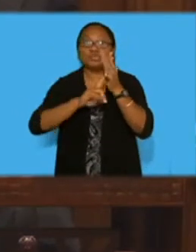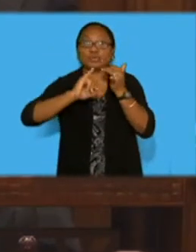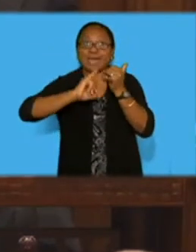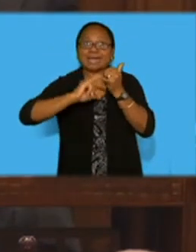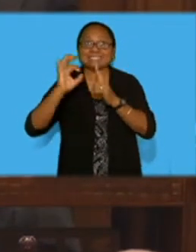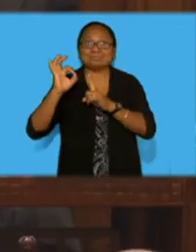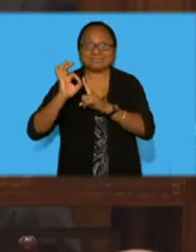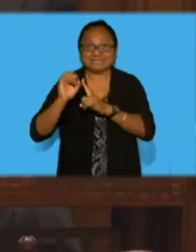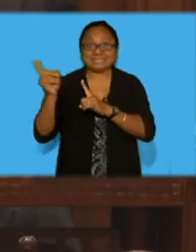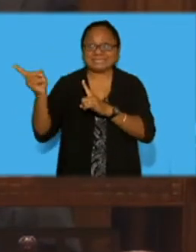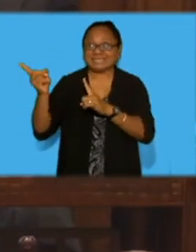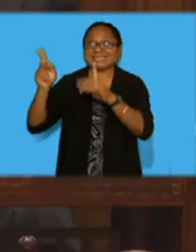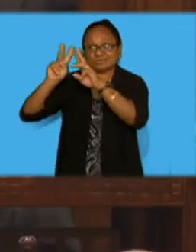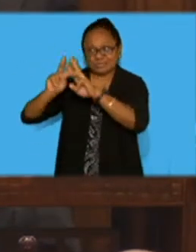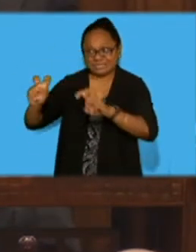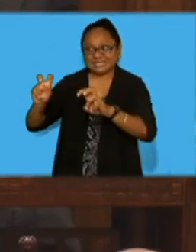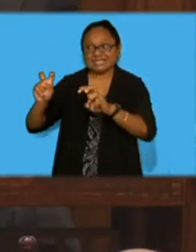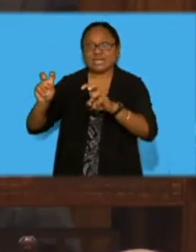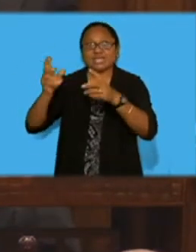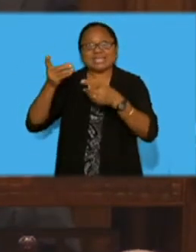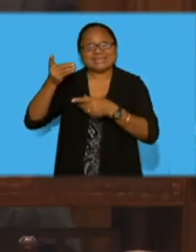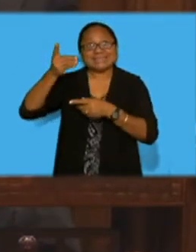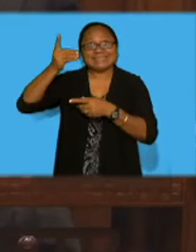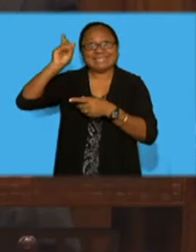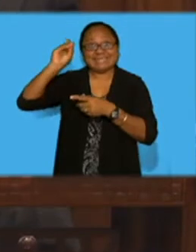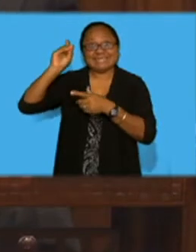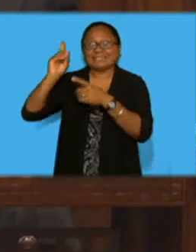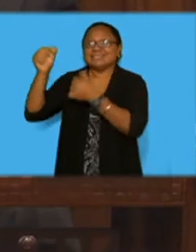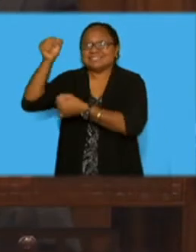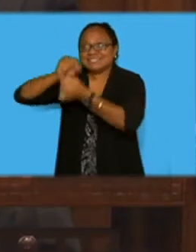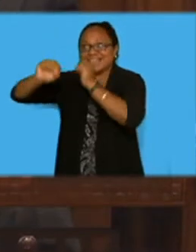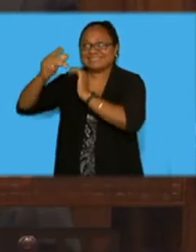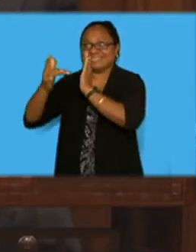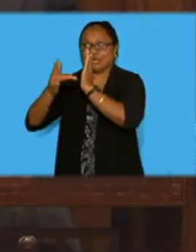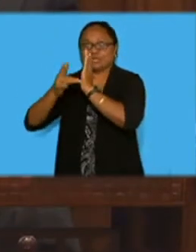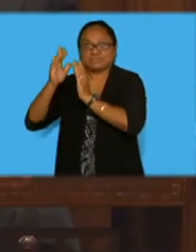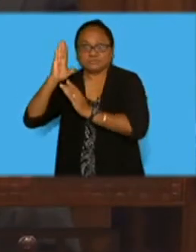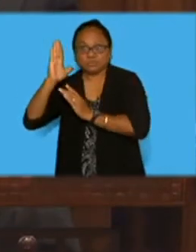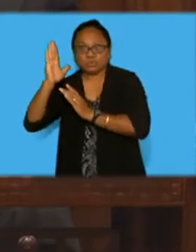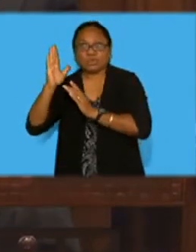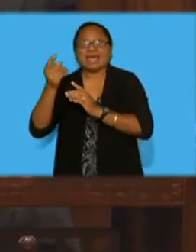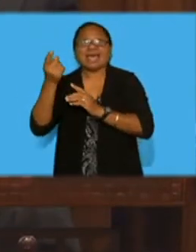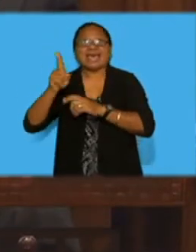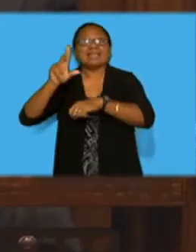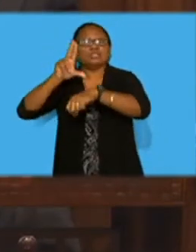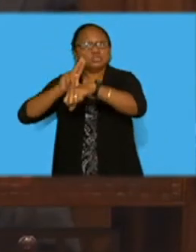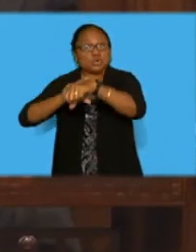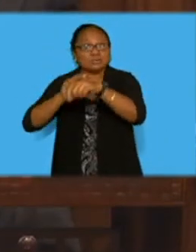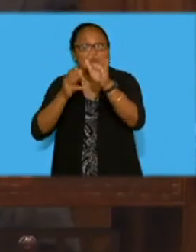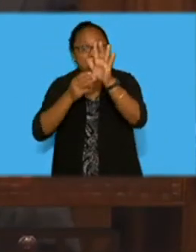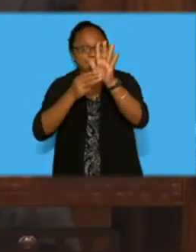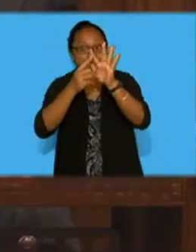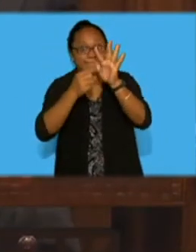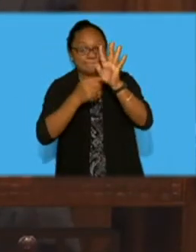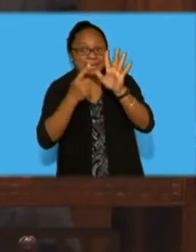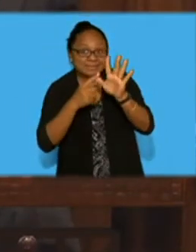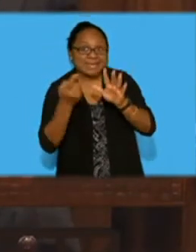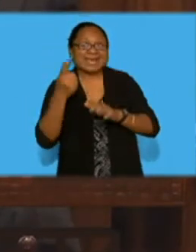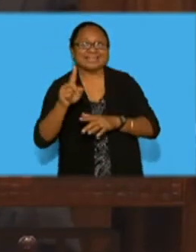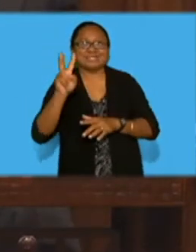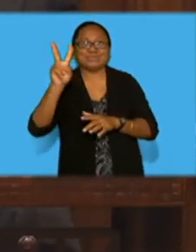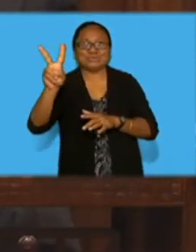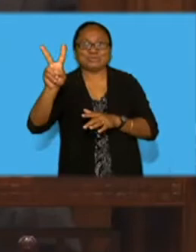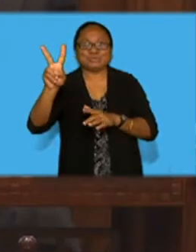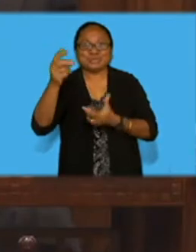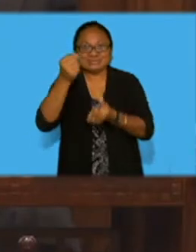the researchers, the Dean of the College of Engineering, Science and Technology, Dr. Krokan, researcher, Dr. Mehta, and the 2 students for